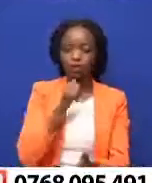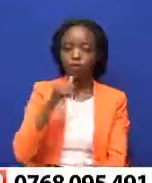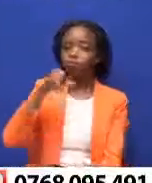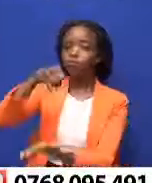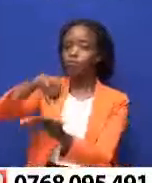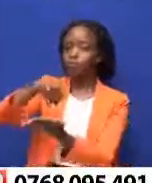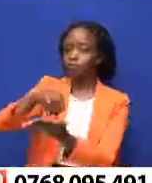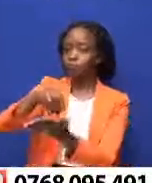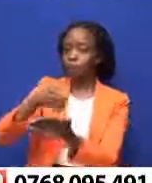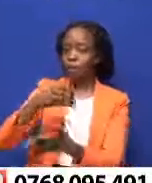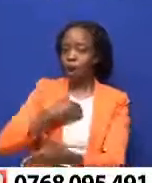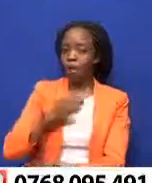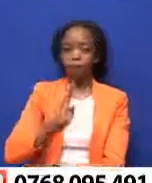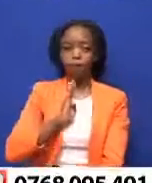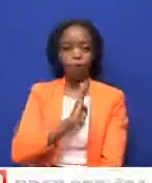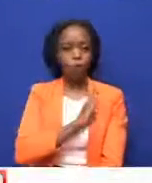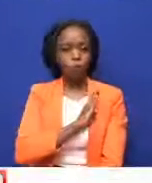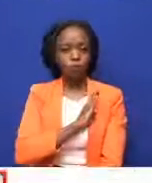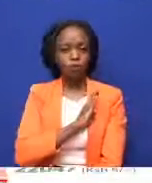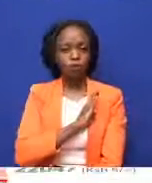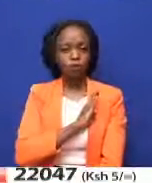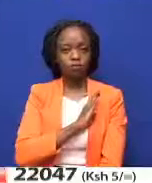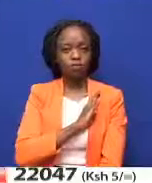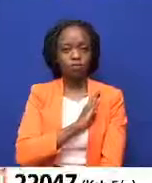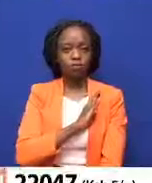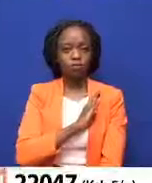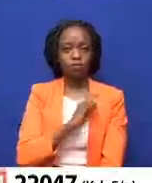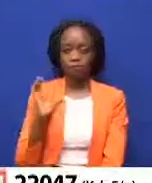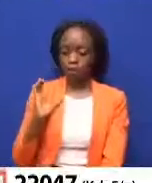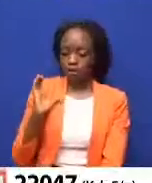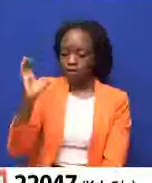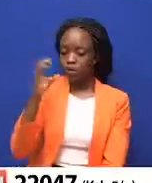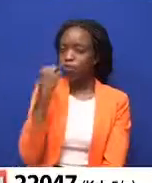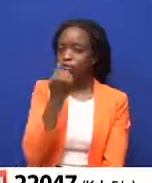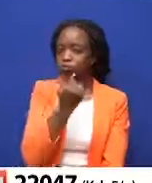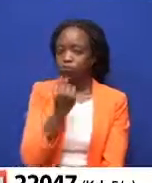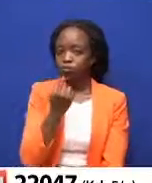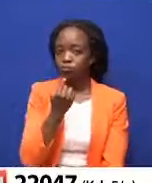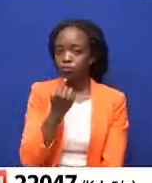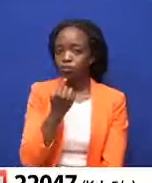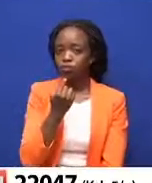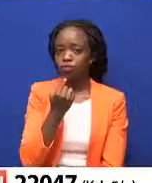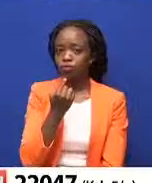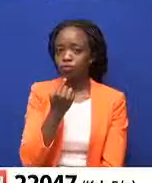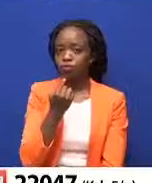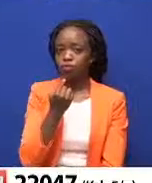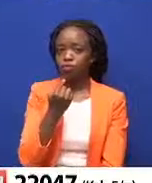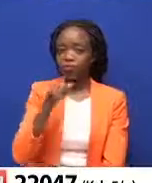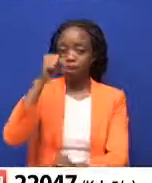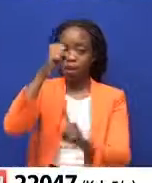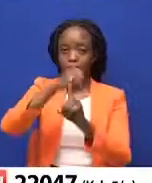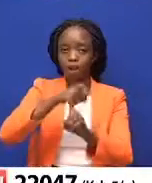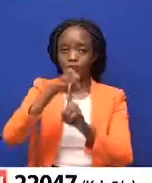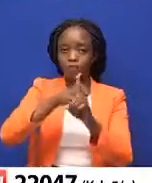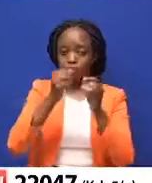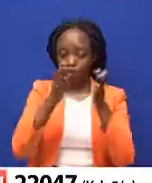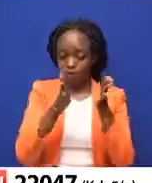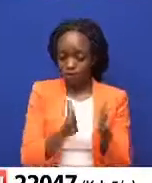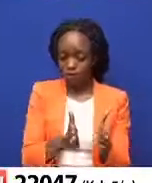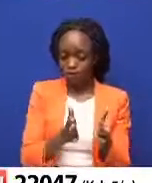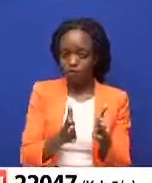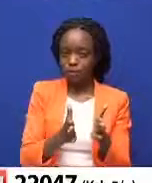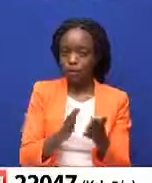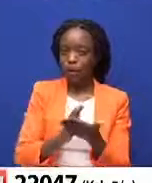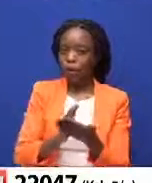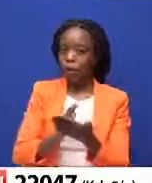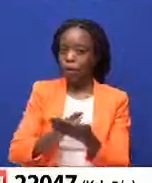We had a nomination board which was being chaired by by an advocate with more than